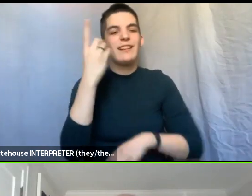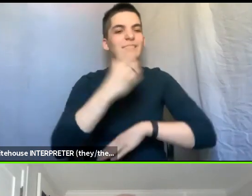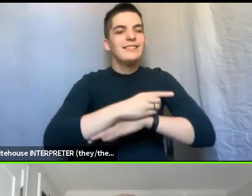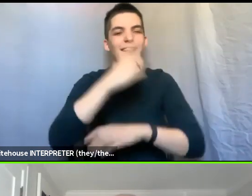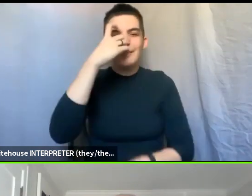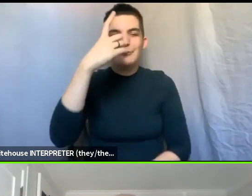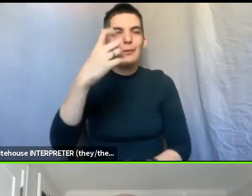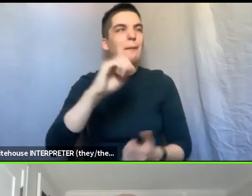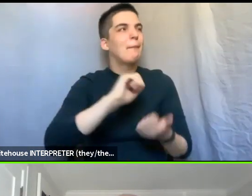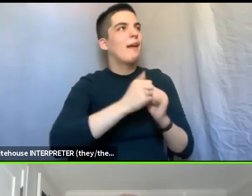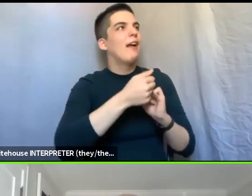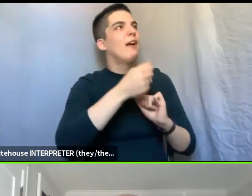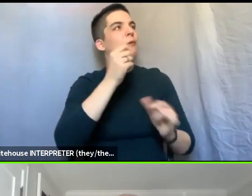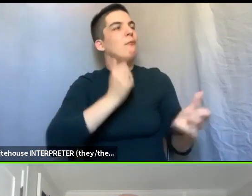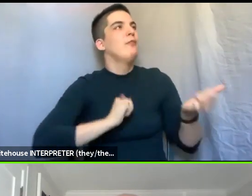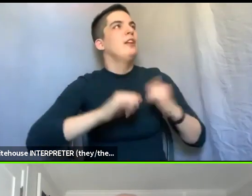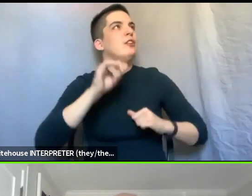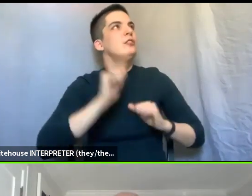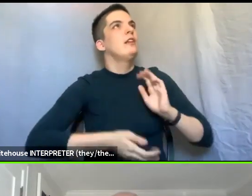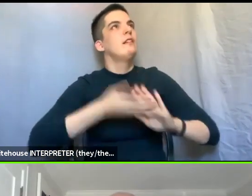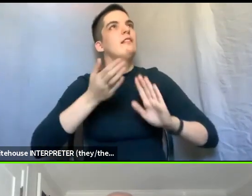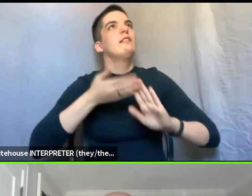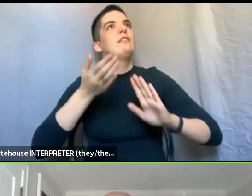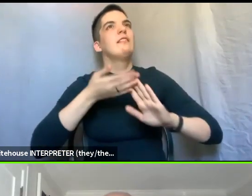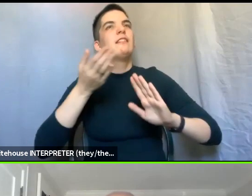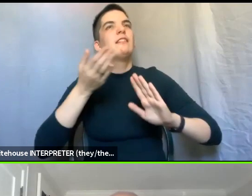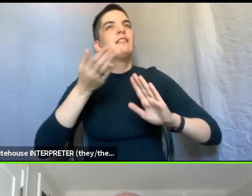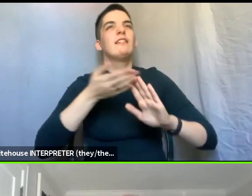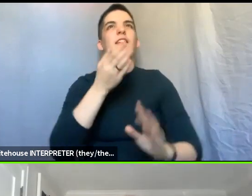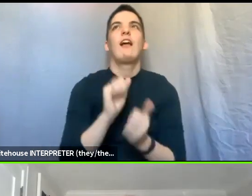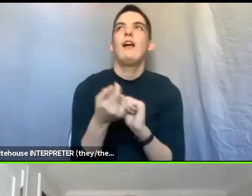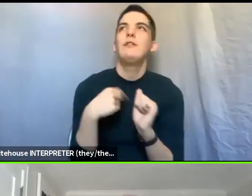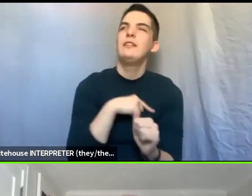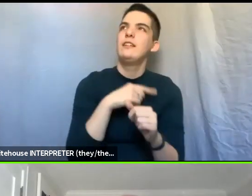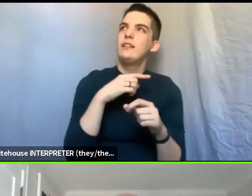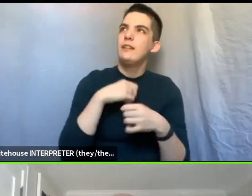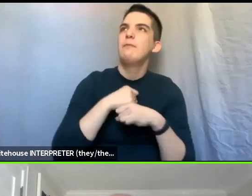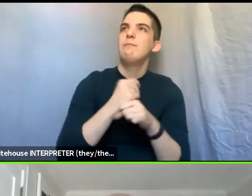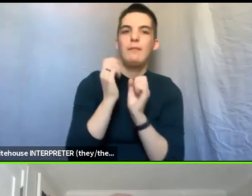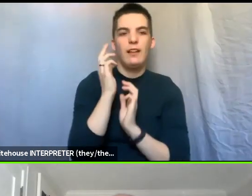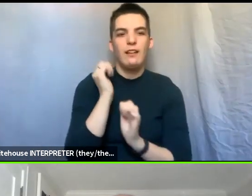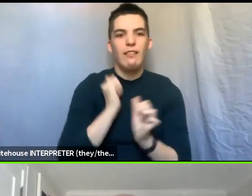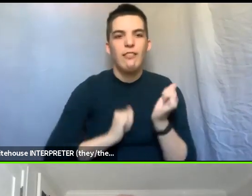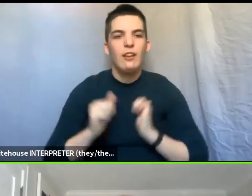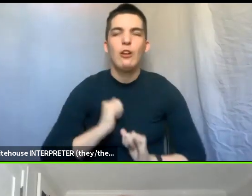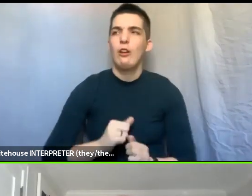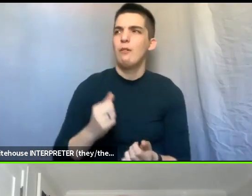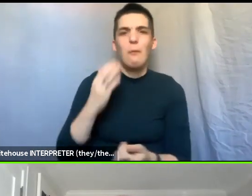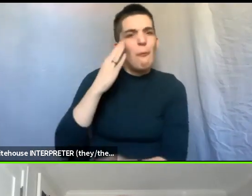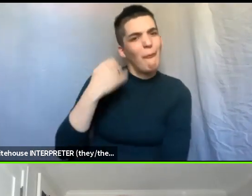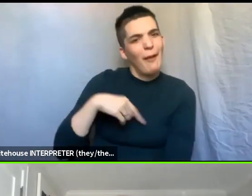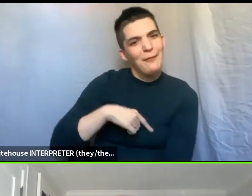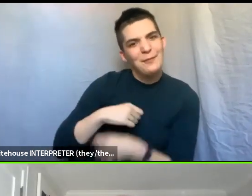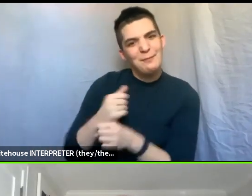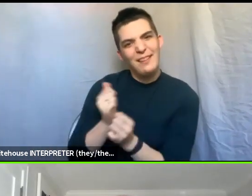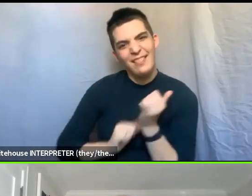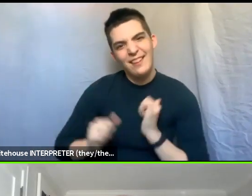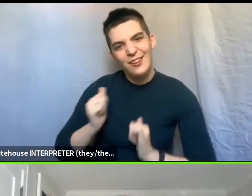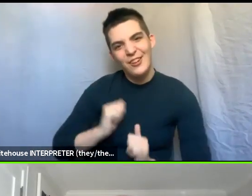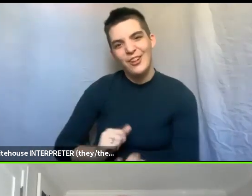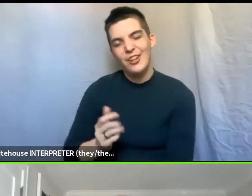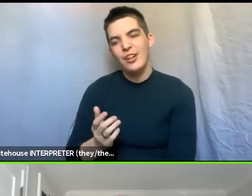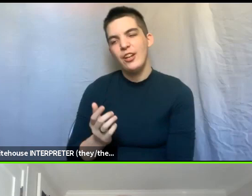can operate, about how we can make theater, about why we make theater, the